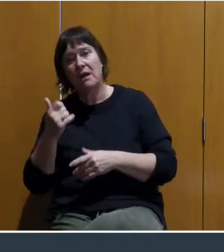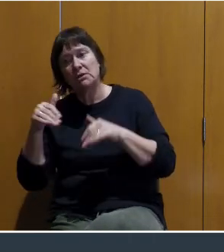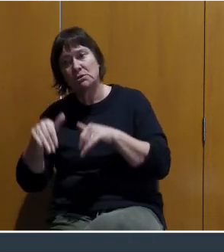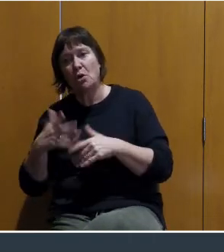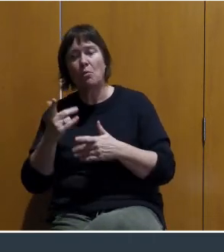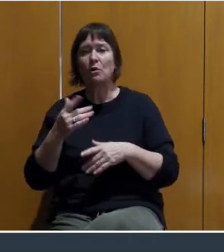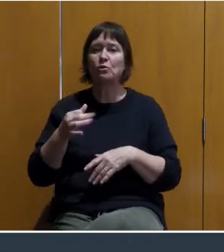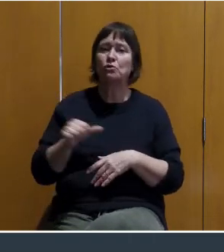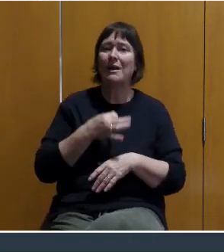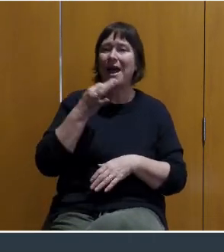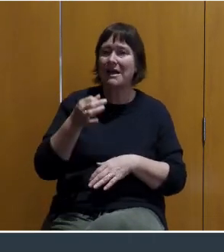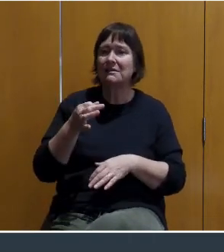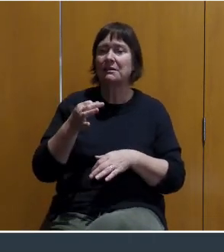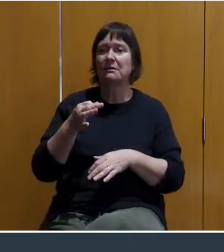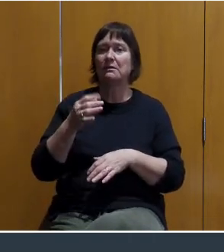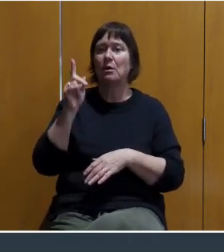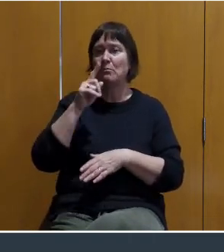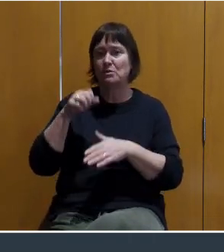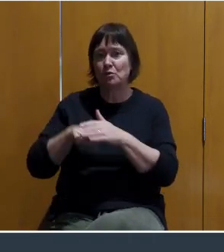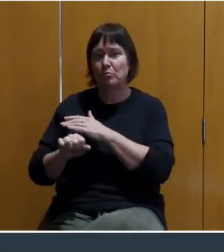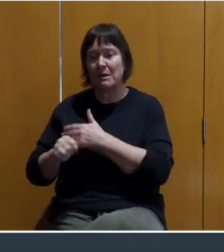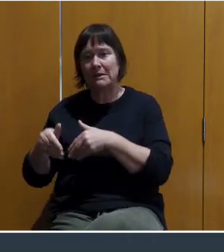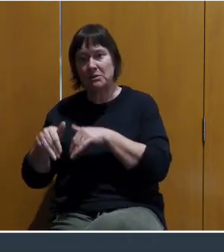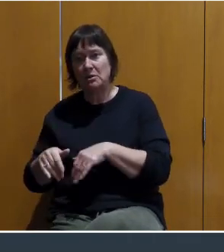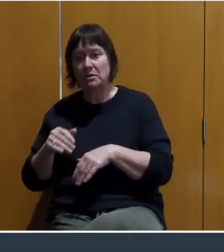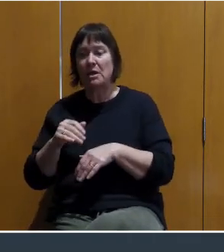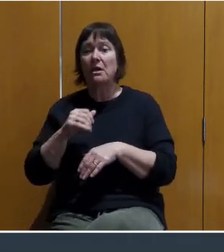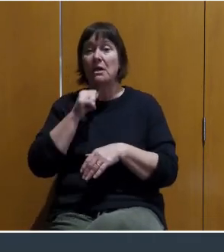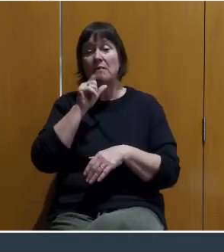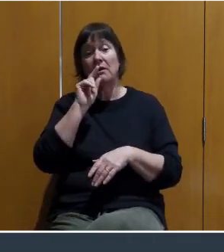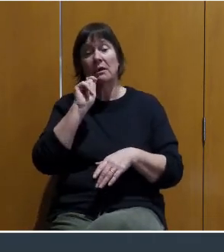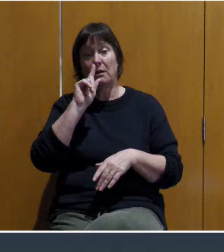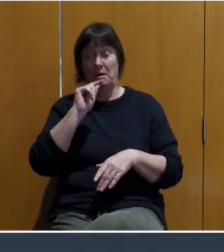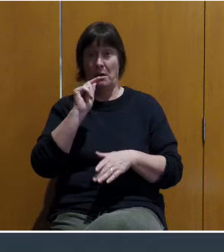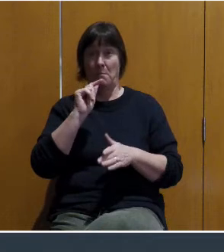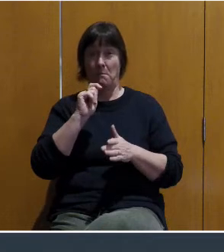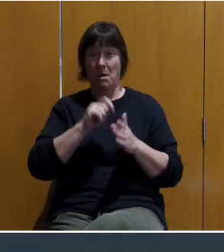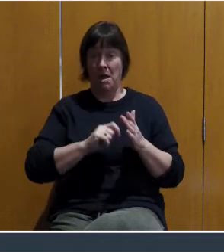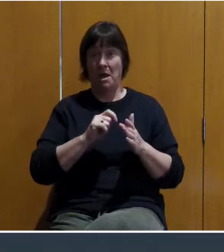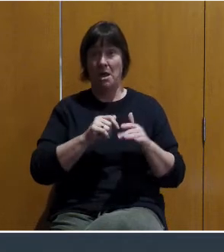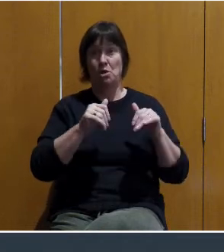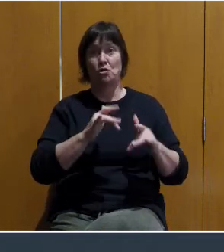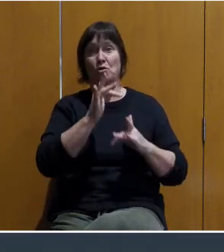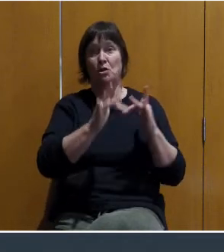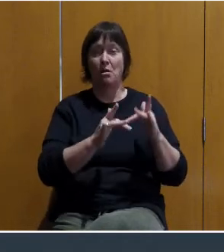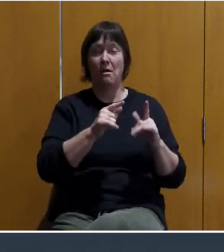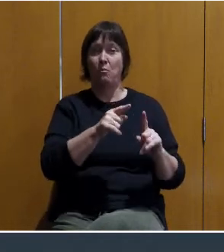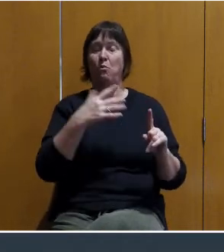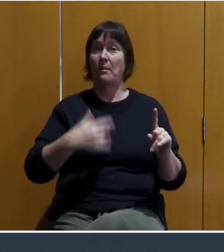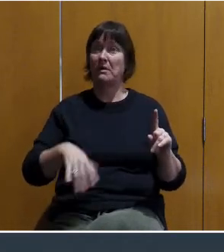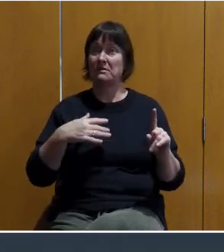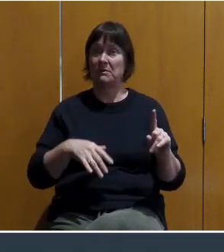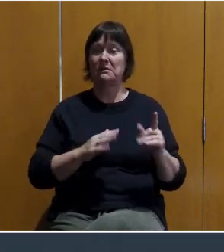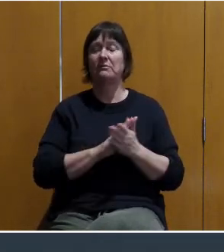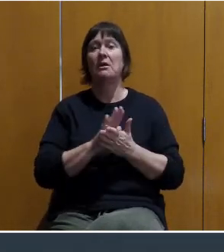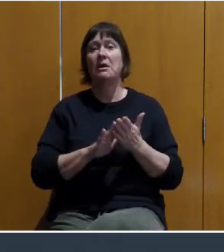be asked of the breeder and why? With the ability to purchase dogs online, some for exorbitant prices, this has led